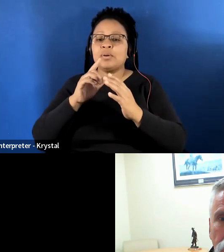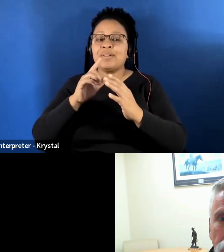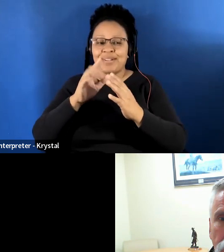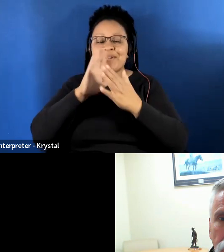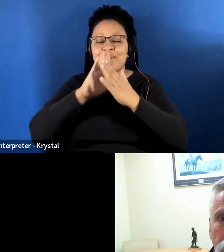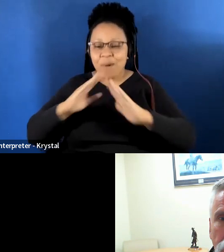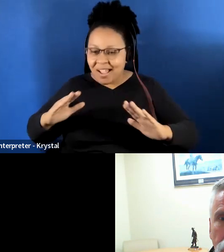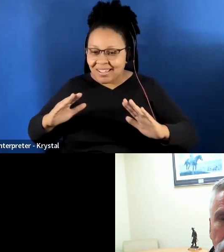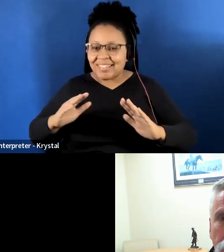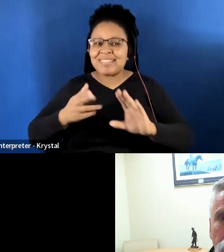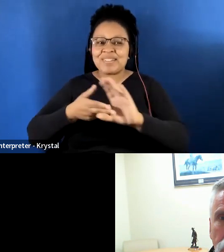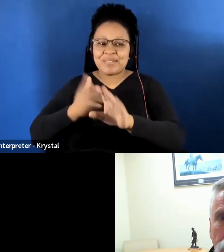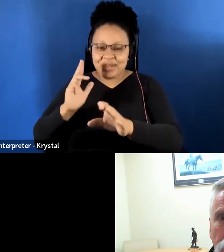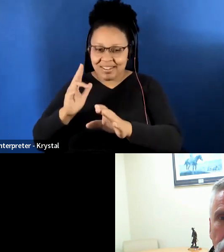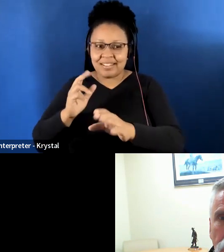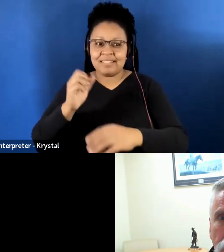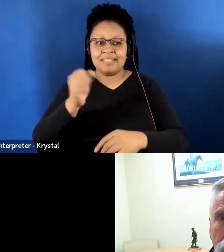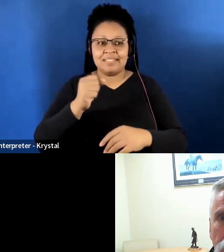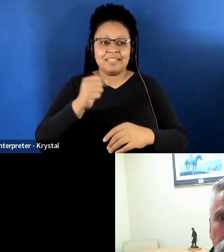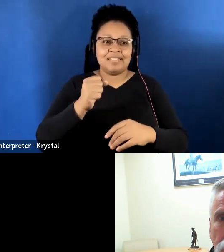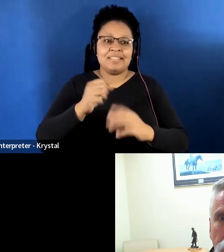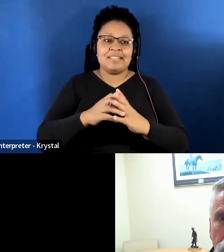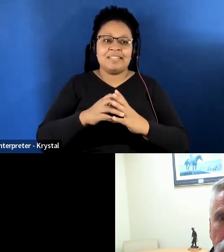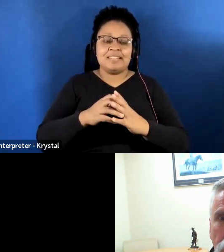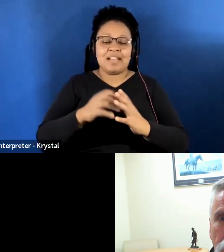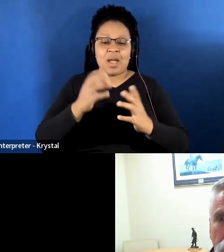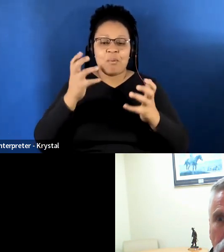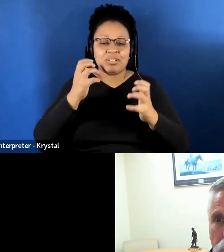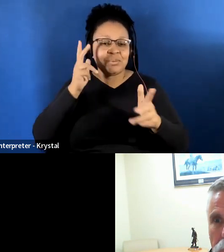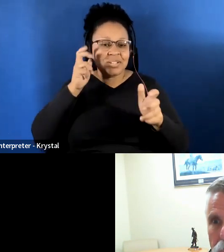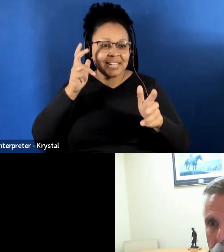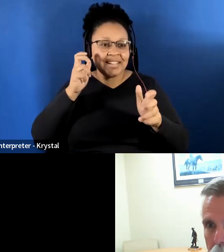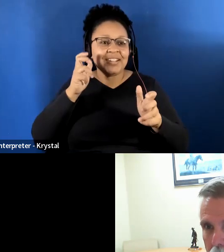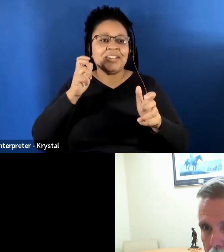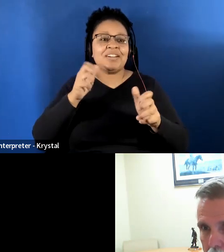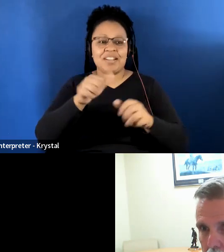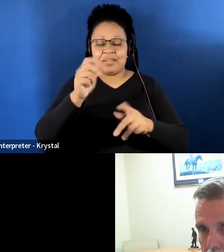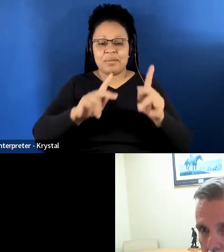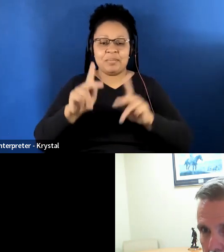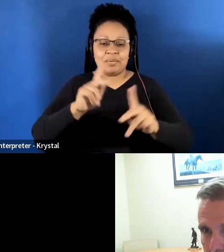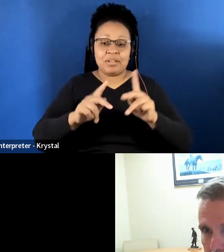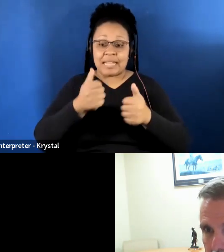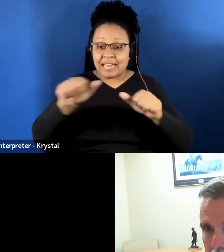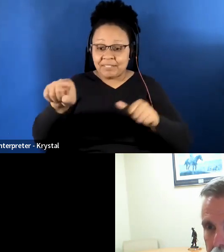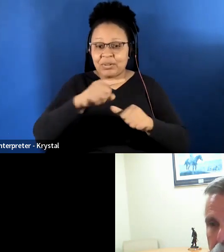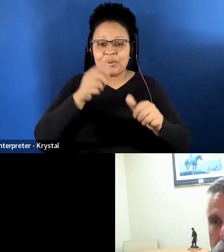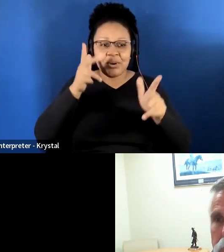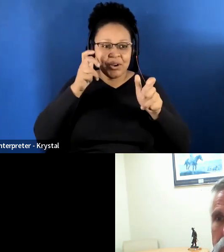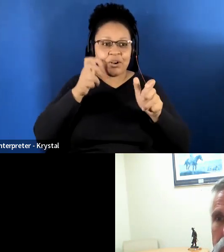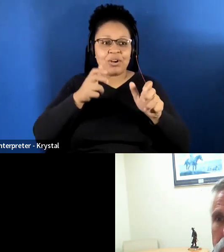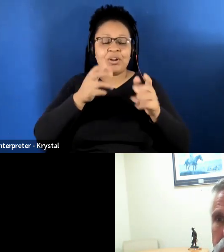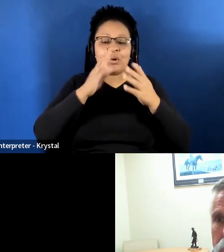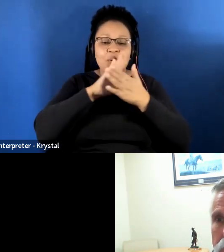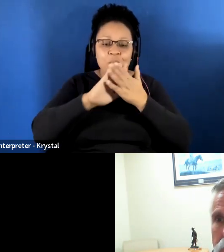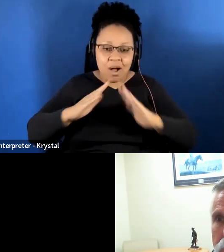heard that term? I would love to hear from others on this. Has anyone heard of the term